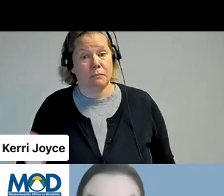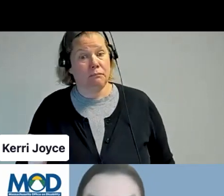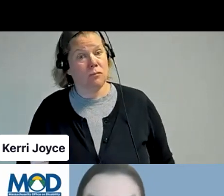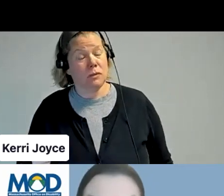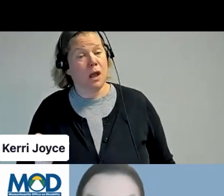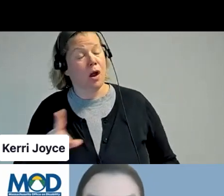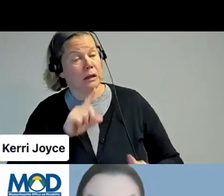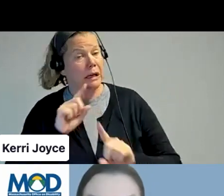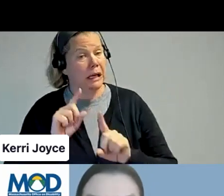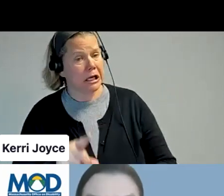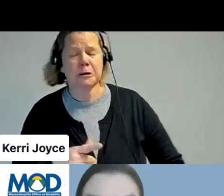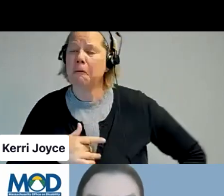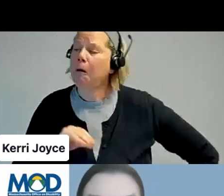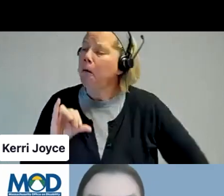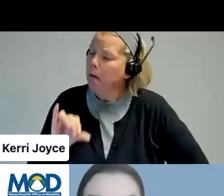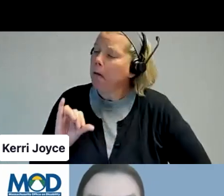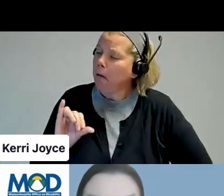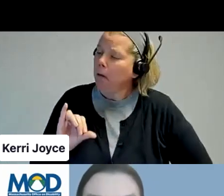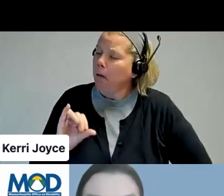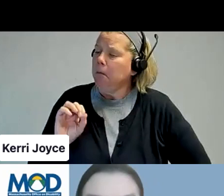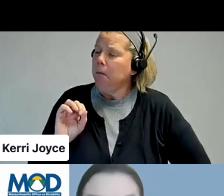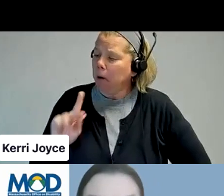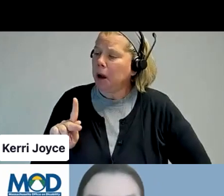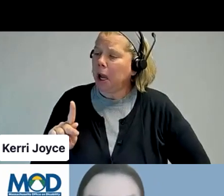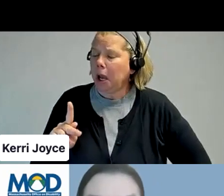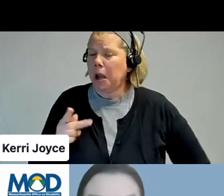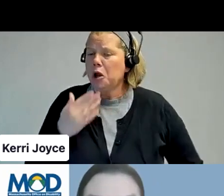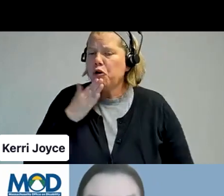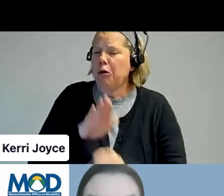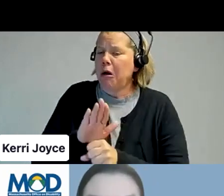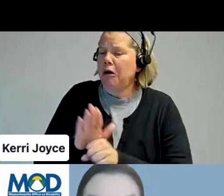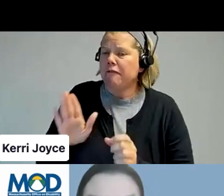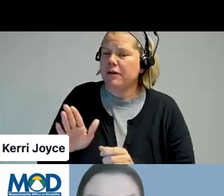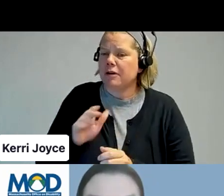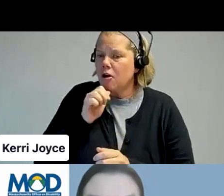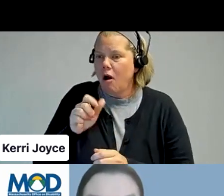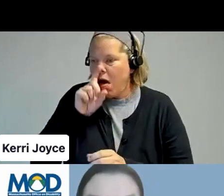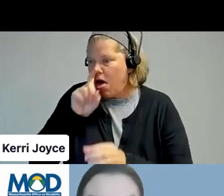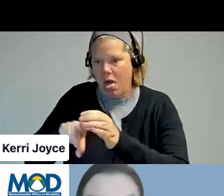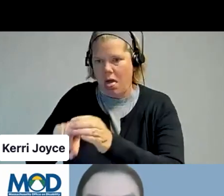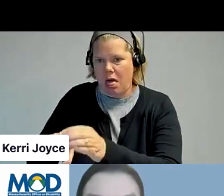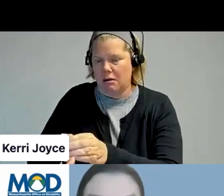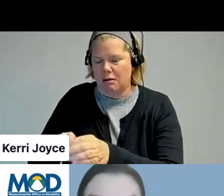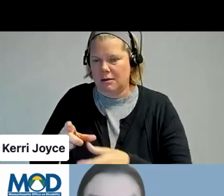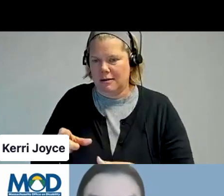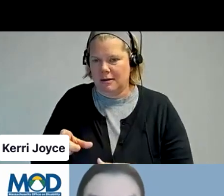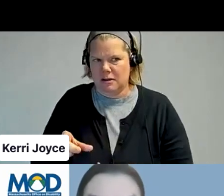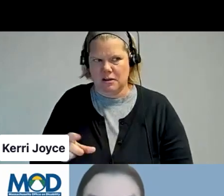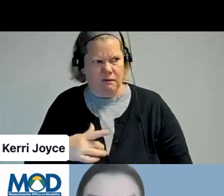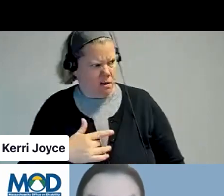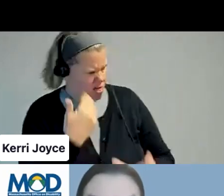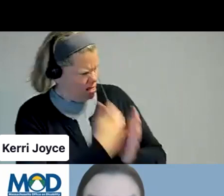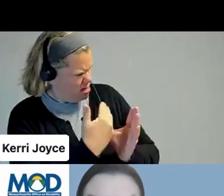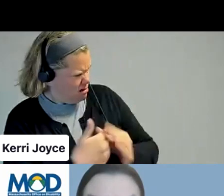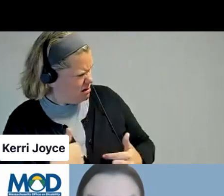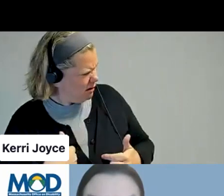adequate answers, you shouldn't ask any further questions, because that could be seen as harassing, and